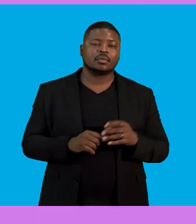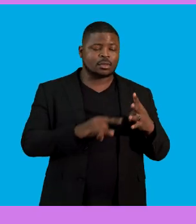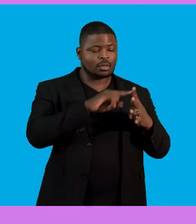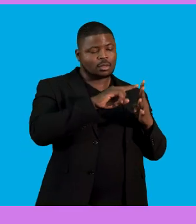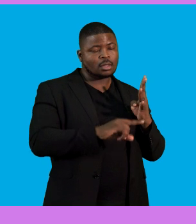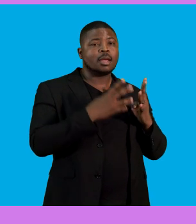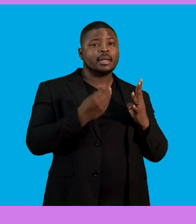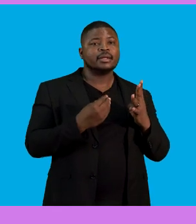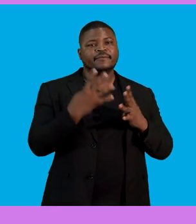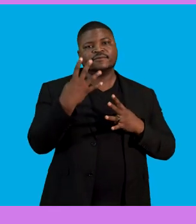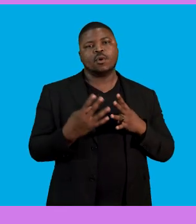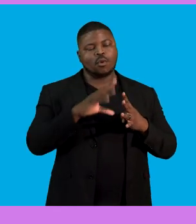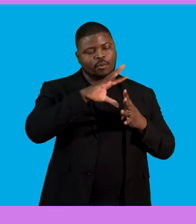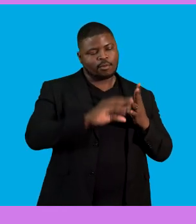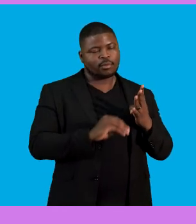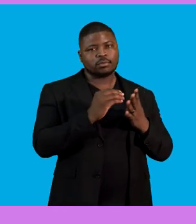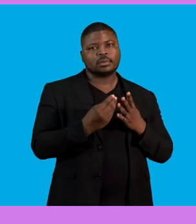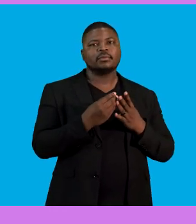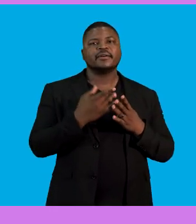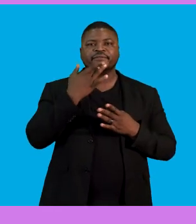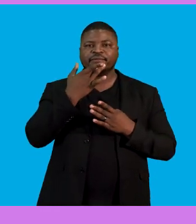banana. So in total, we've got 4